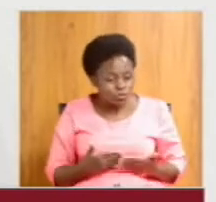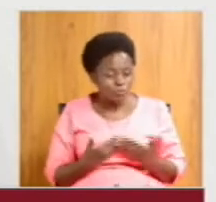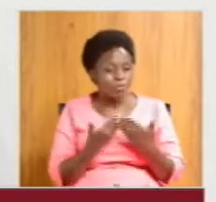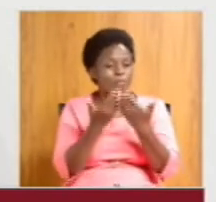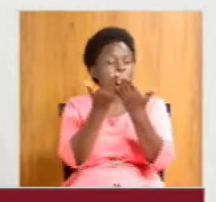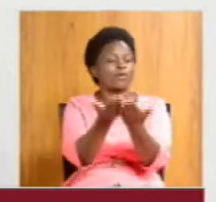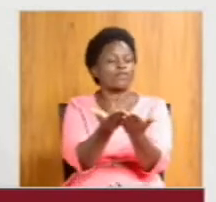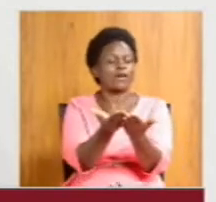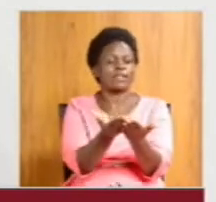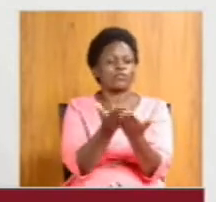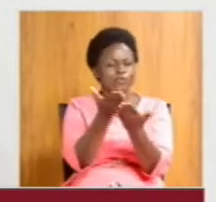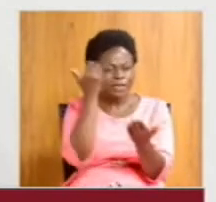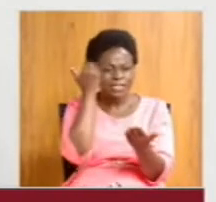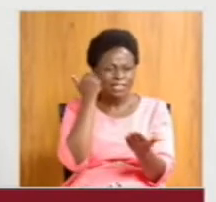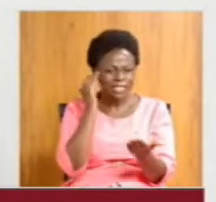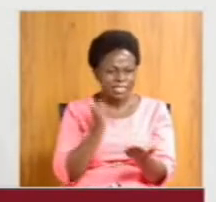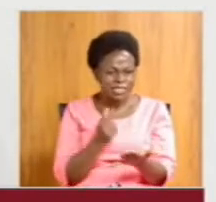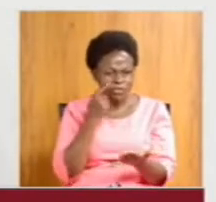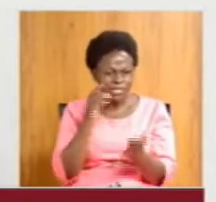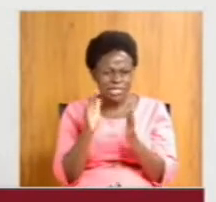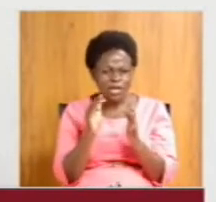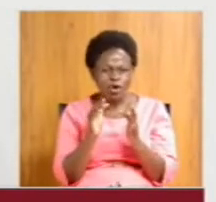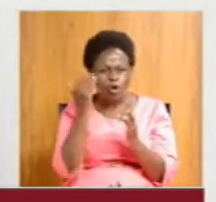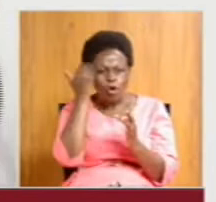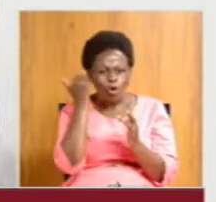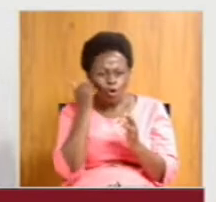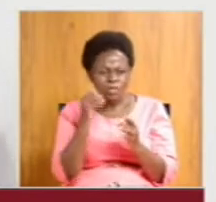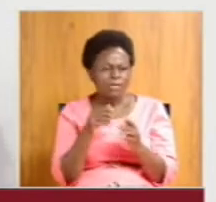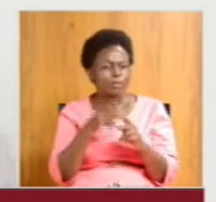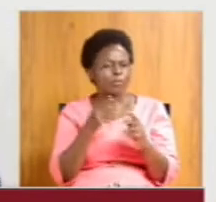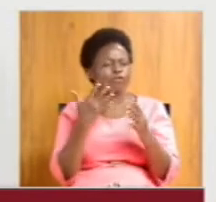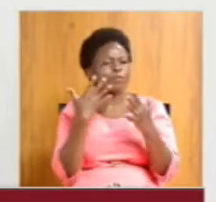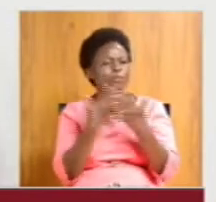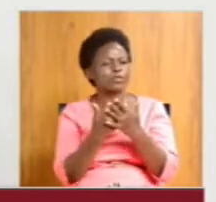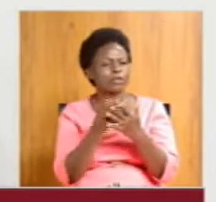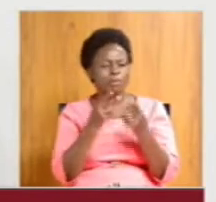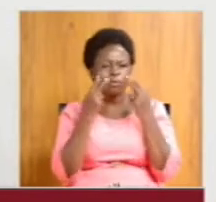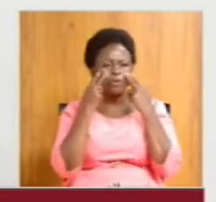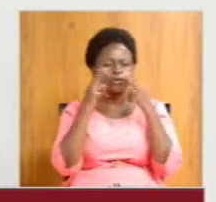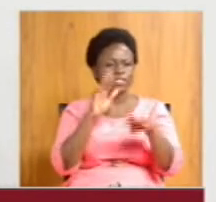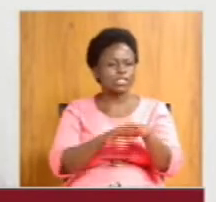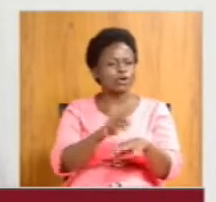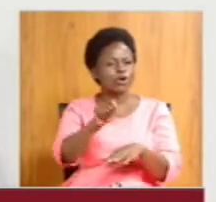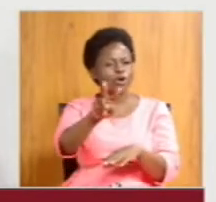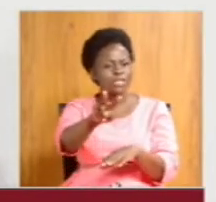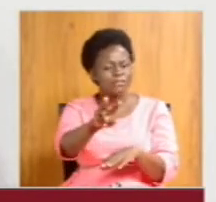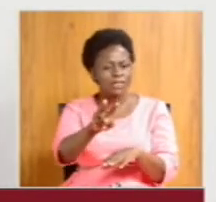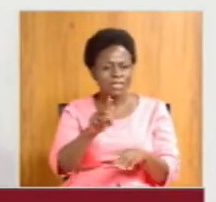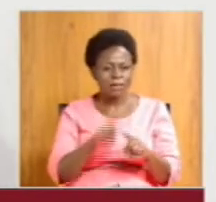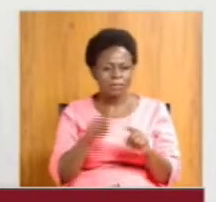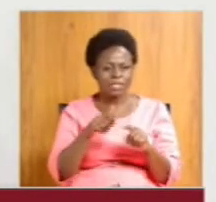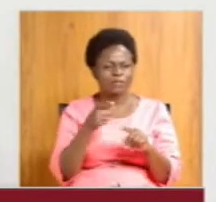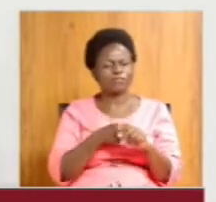justice. You've seen courts now hearing people from prison. The people you are seeing on TV but appearing